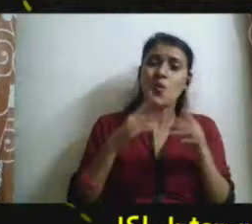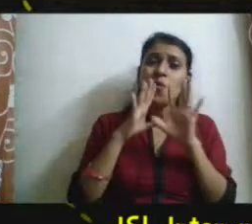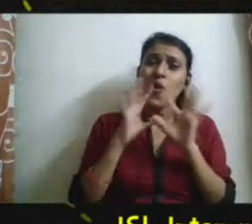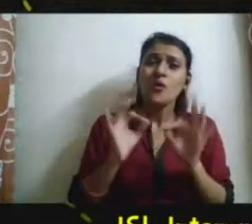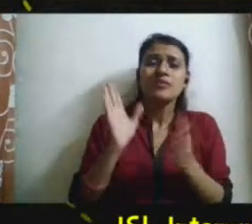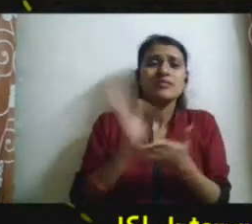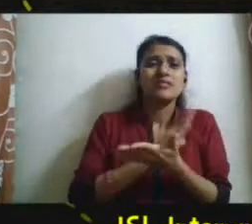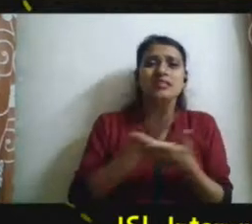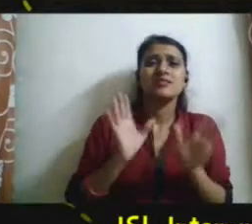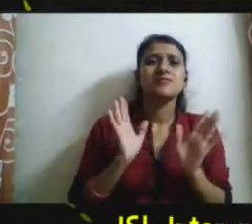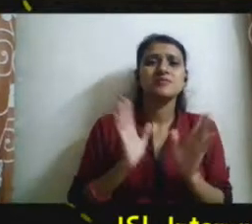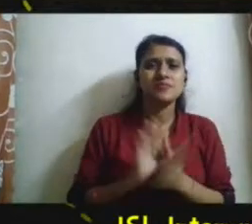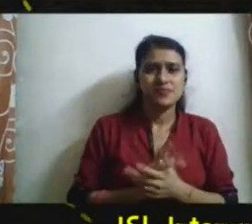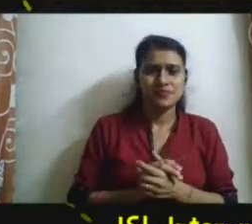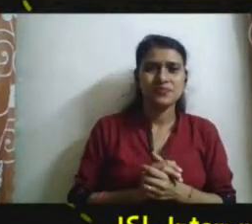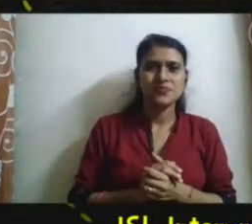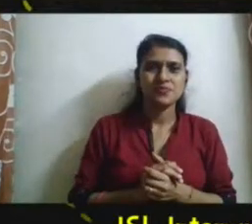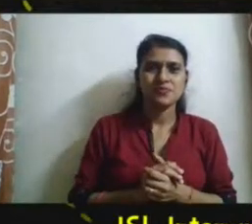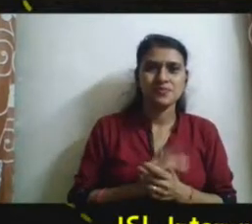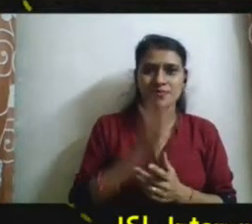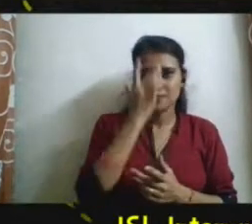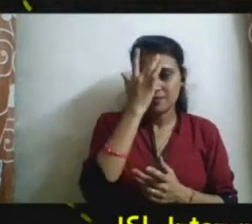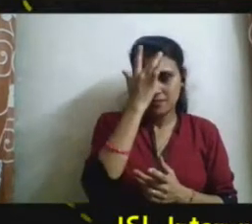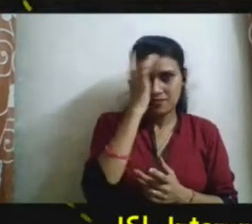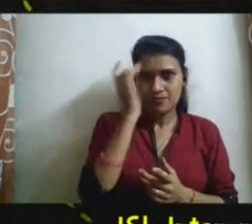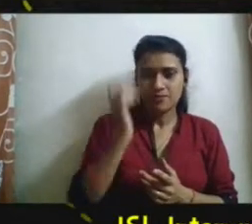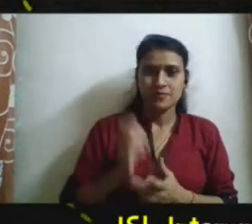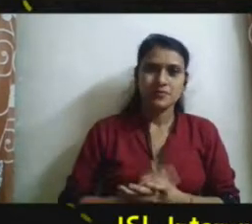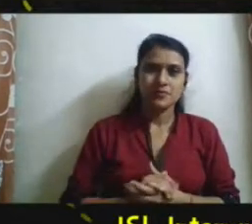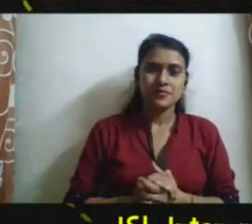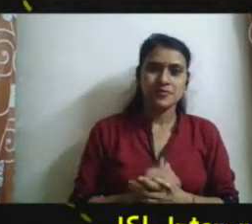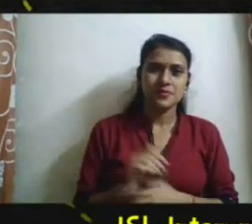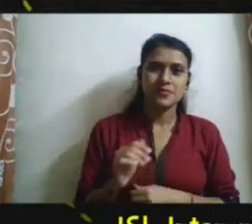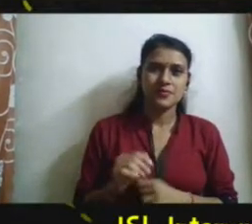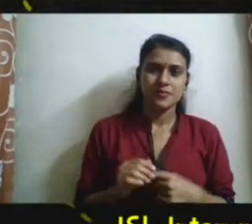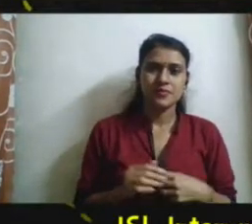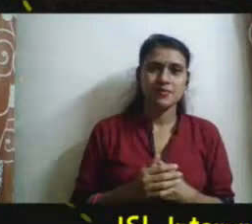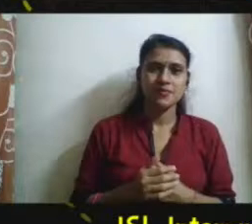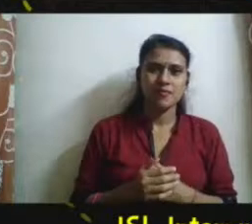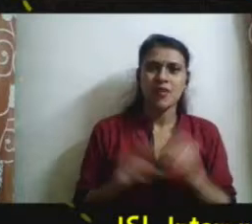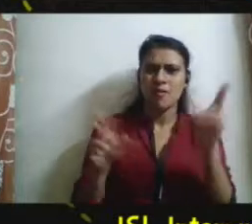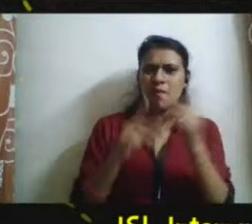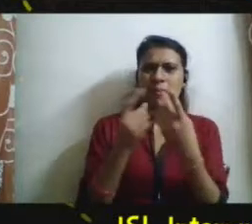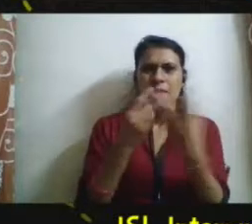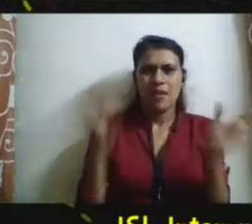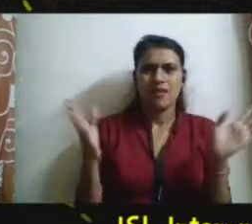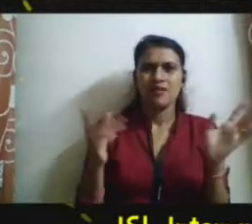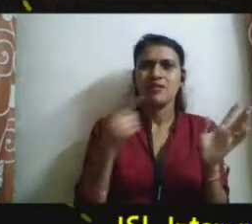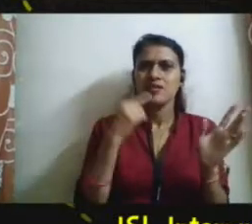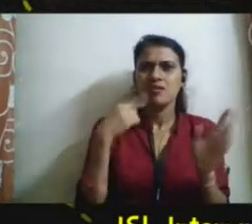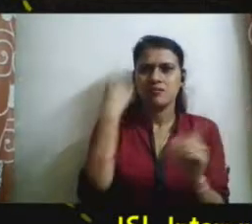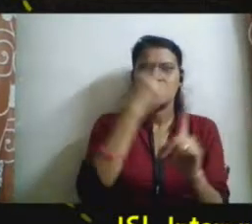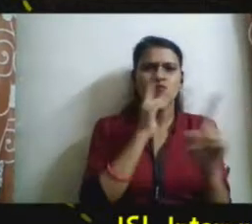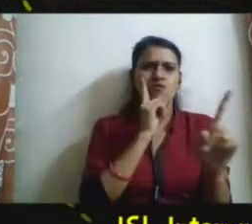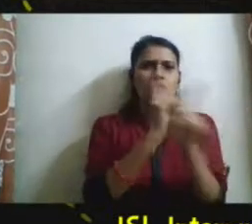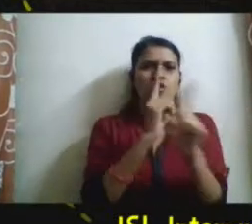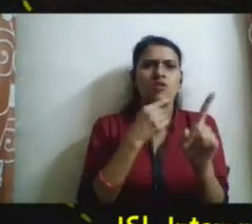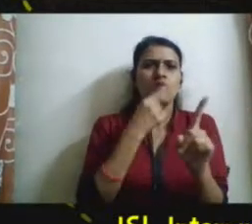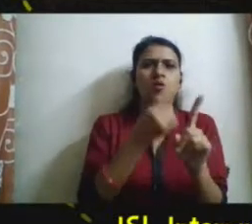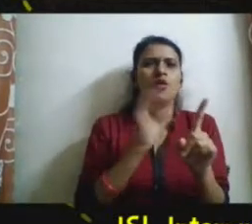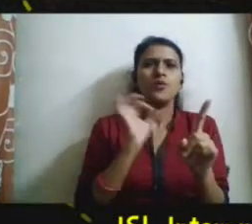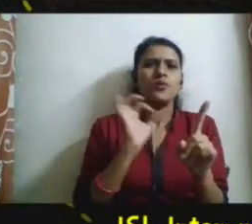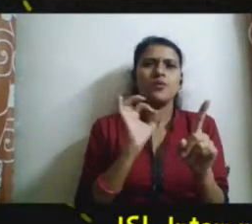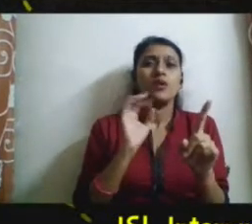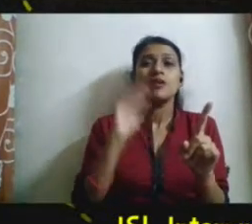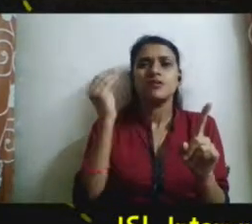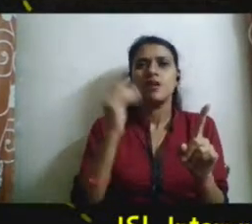And yet, certainly a lot of people, maybe they will not come out and say it to my face, some do also, and will